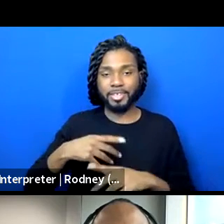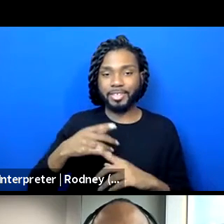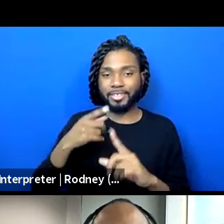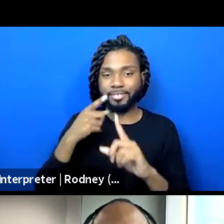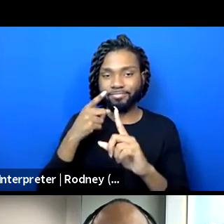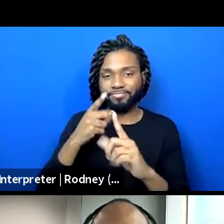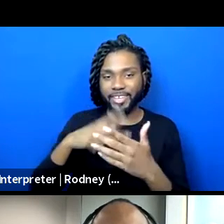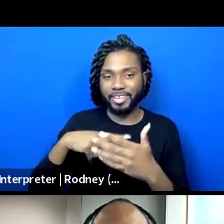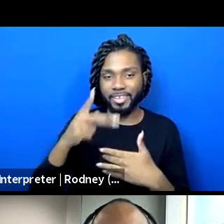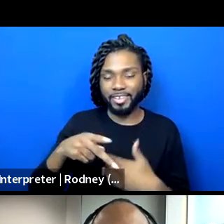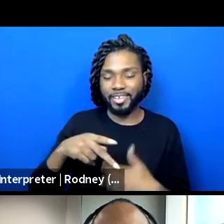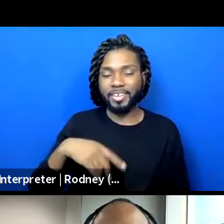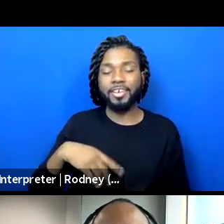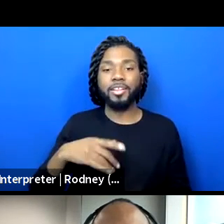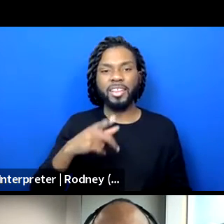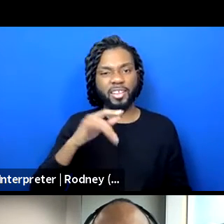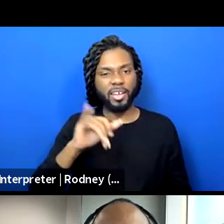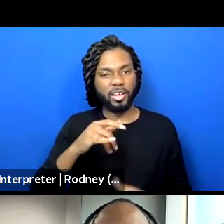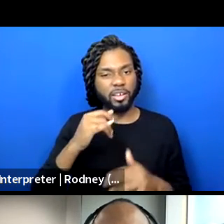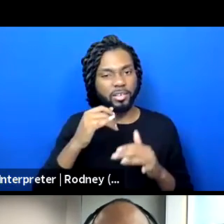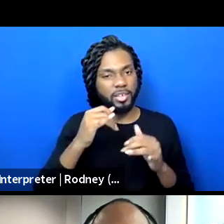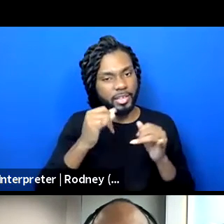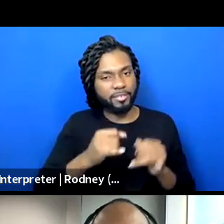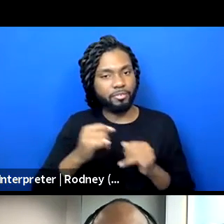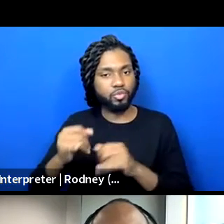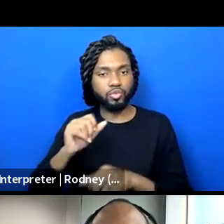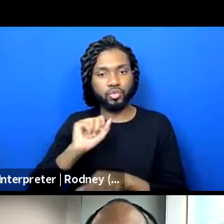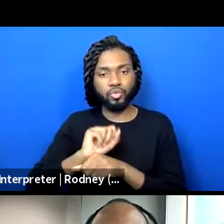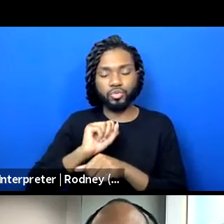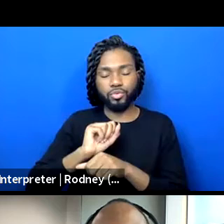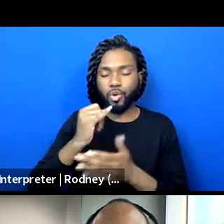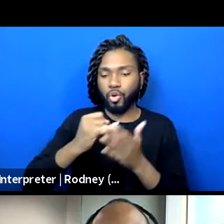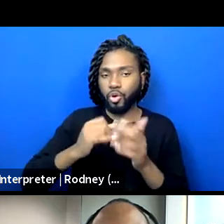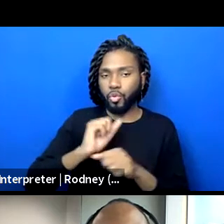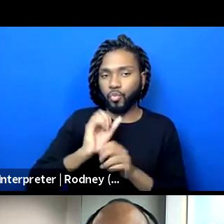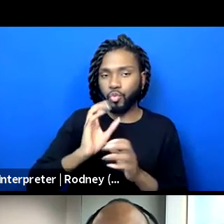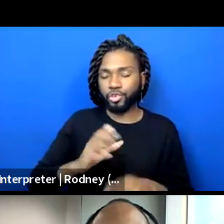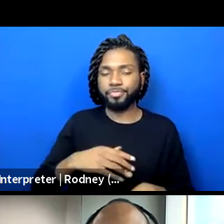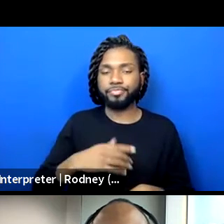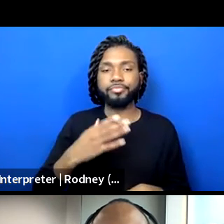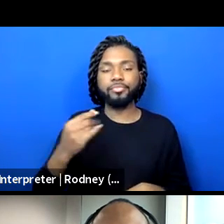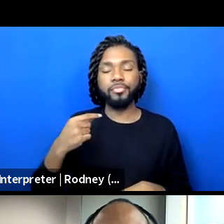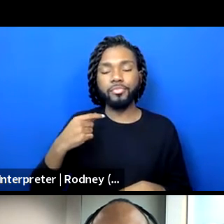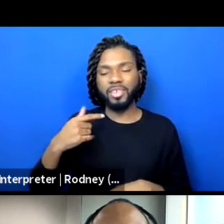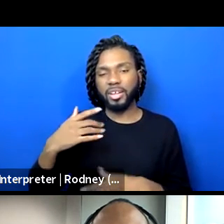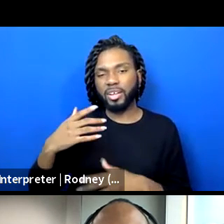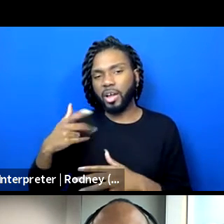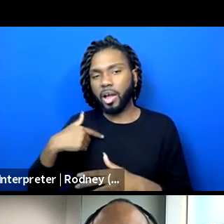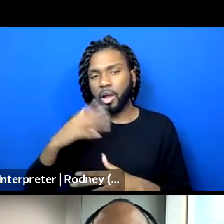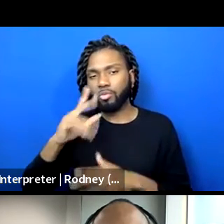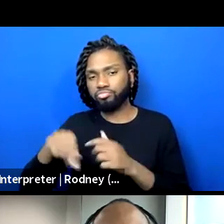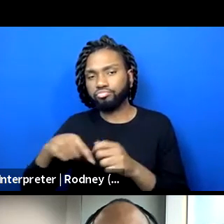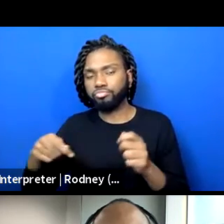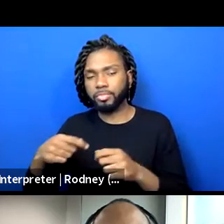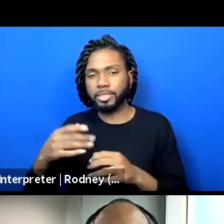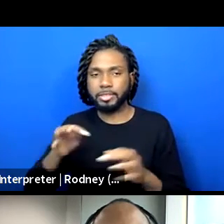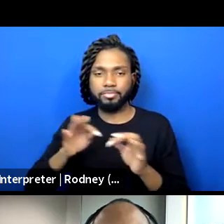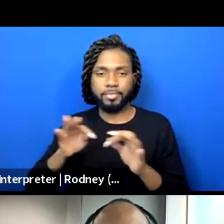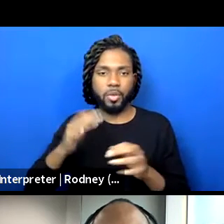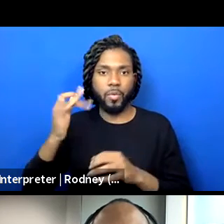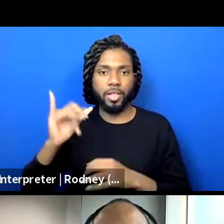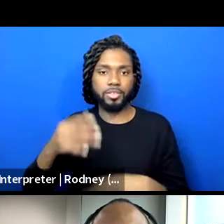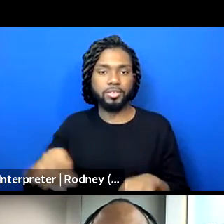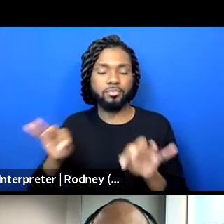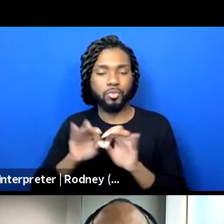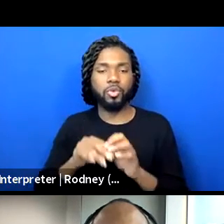Like individual art workers. And I'll tell you why, or I'll close with why philosophically I think that that's important in addition to